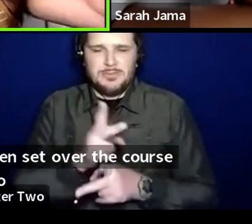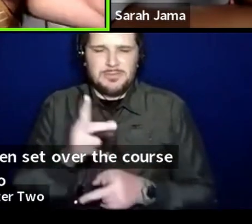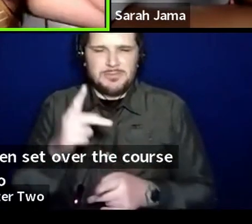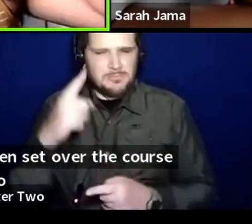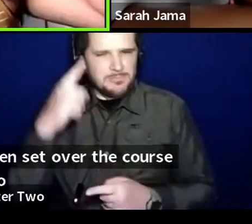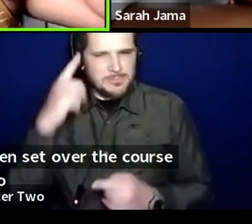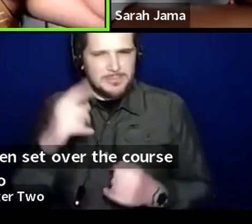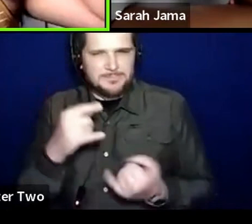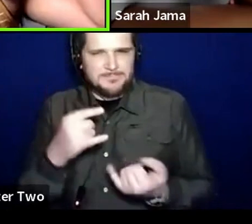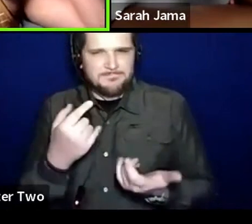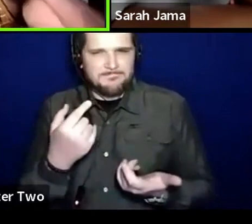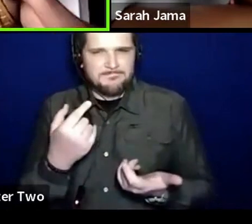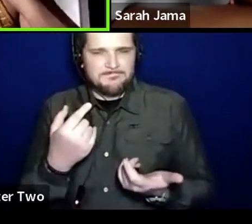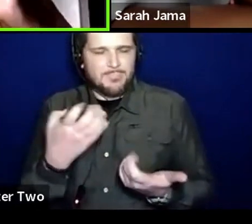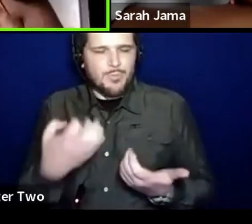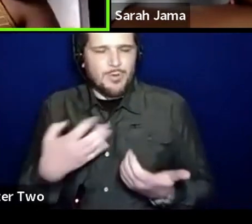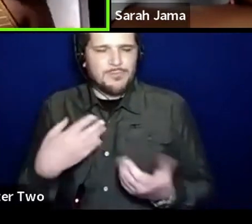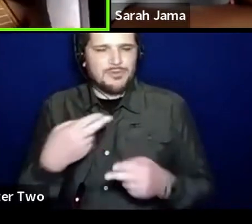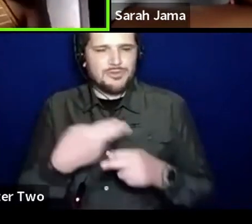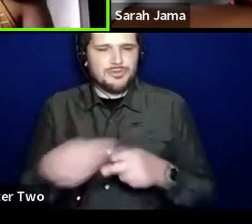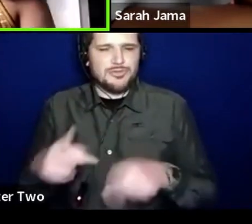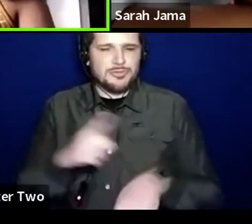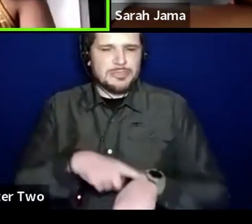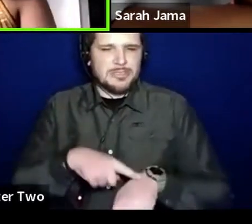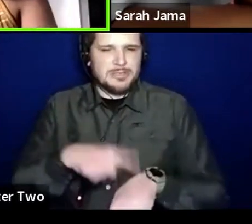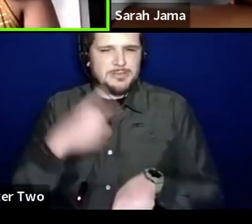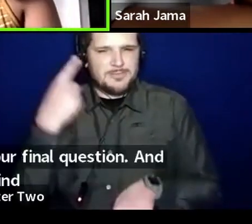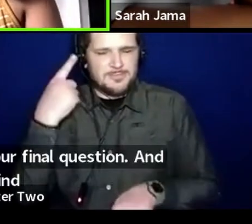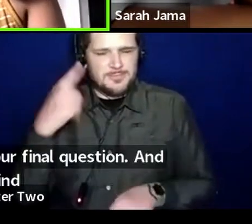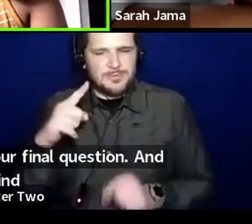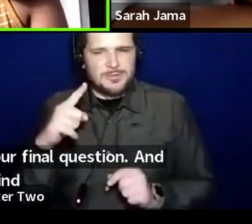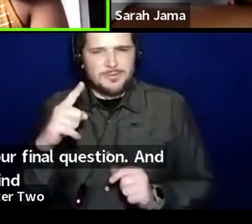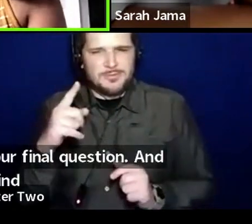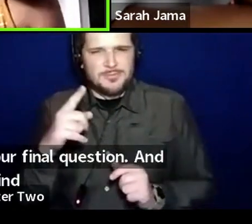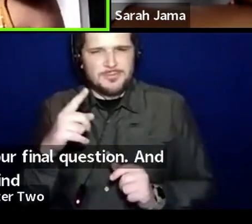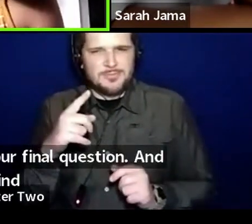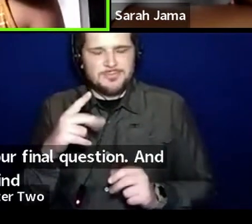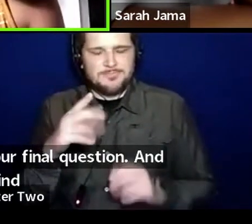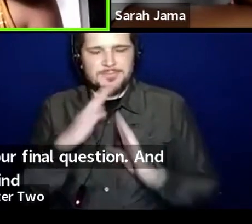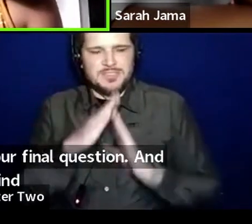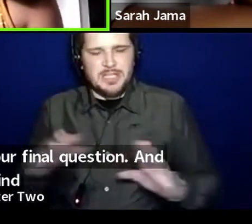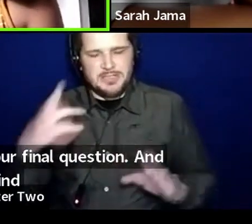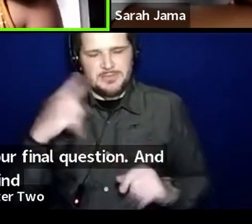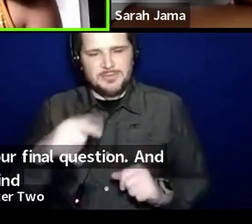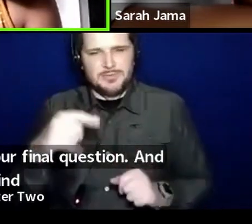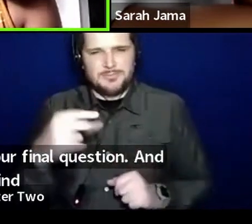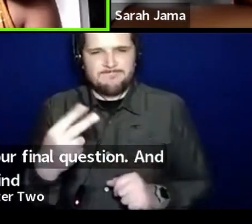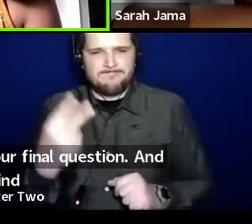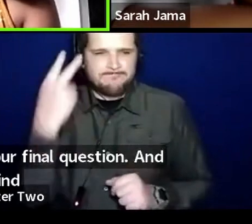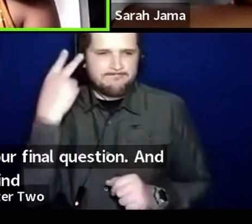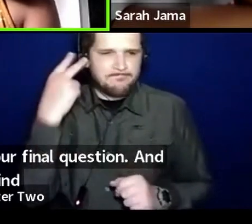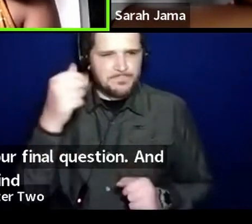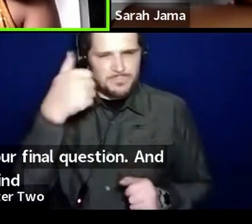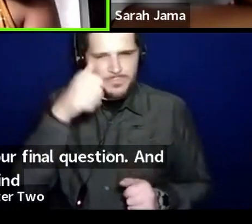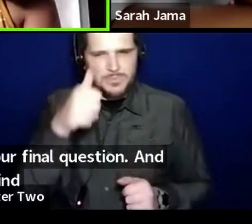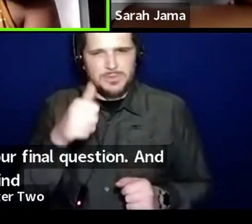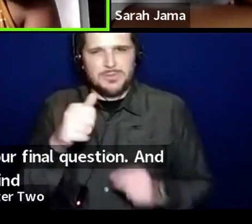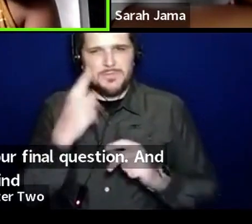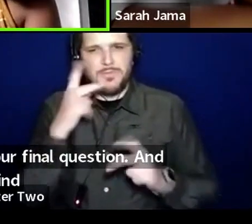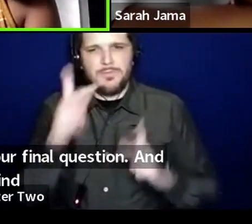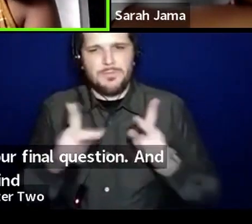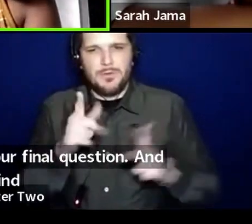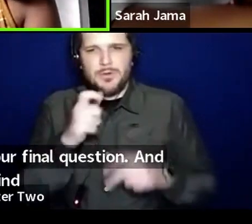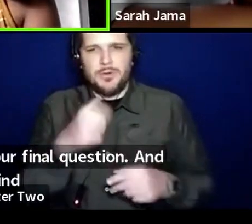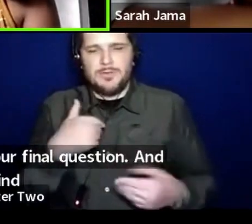have just a brief moment of silence and remembrance for people who have died